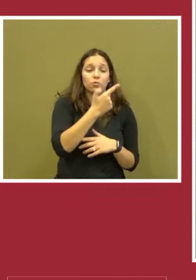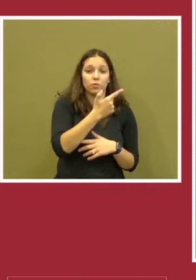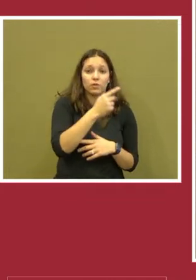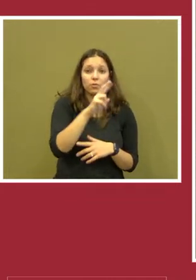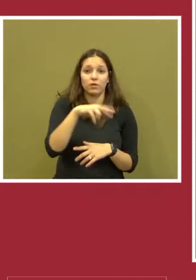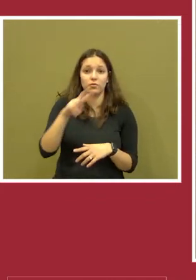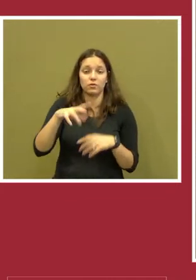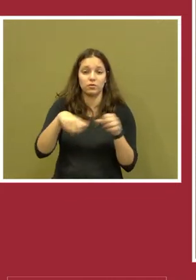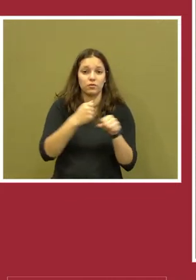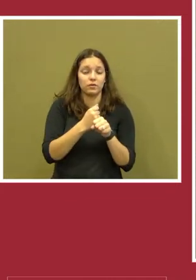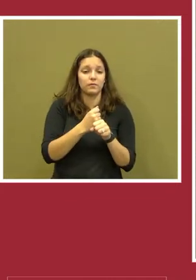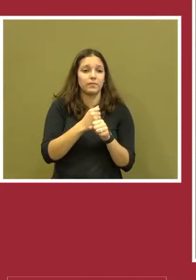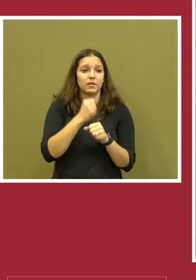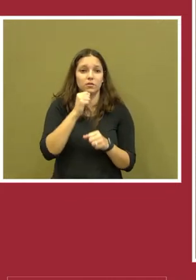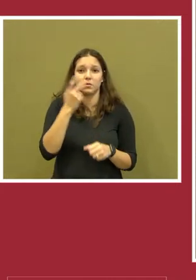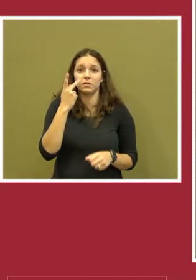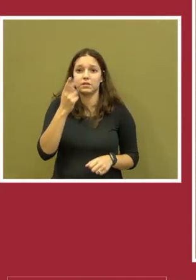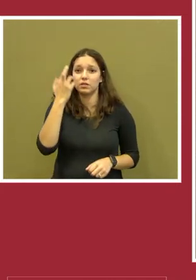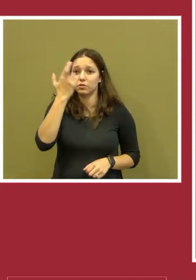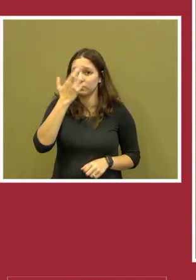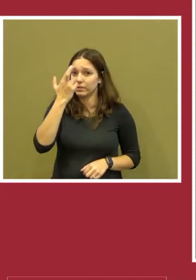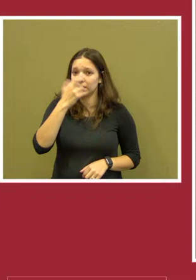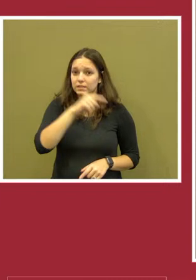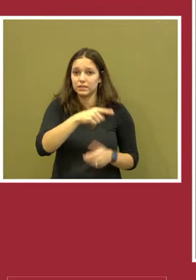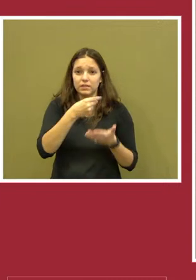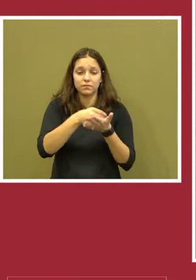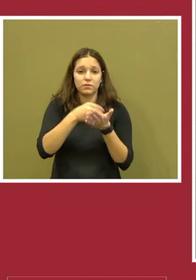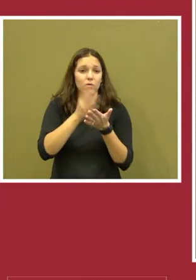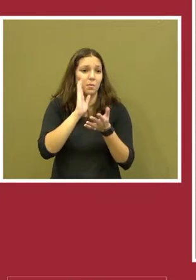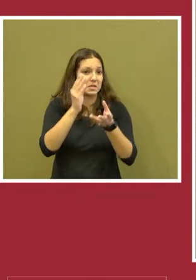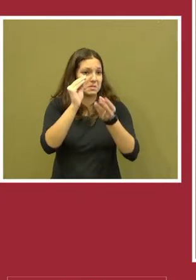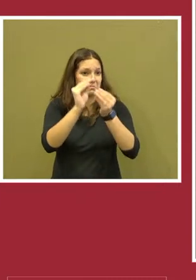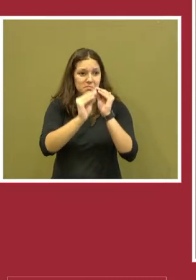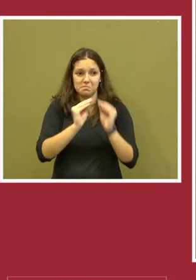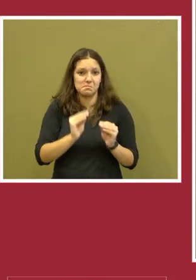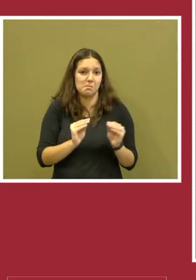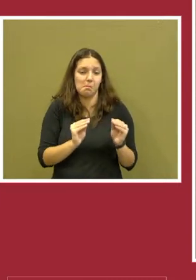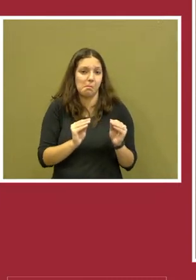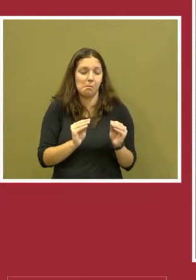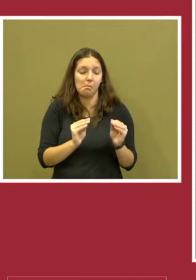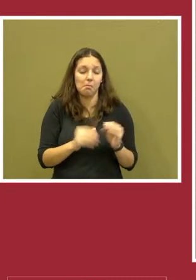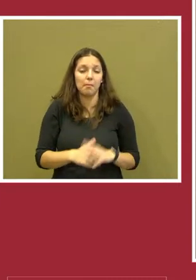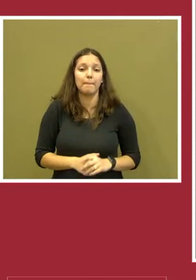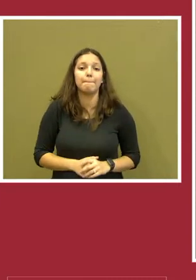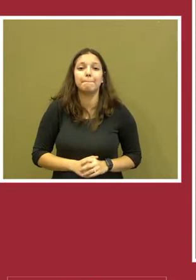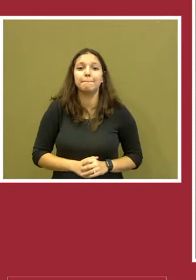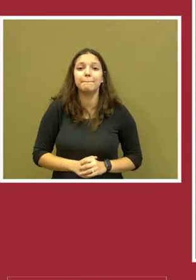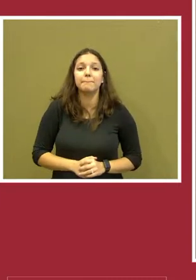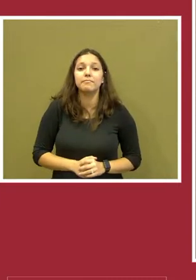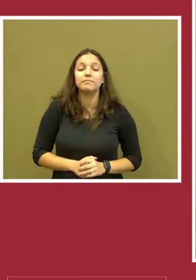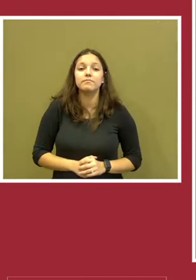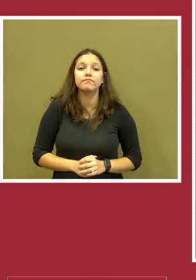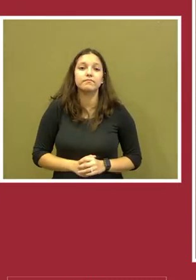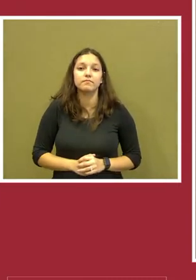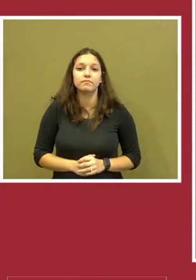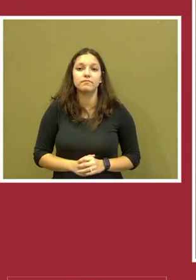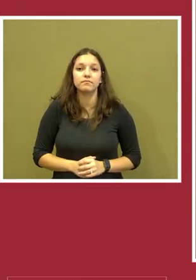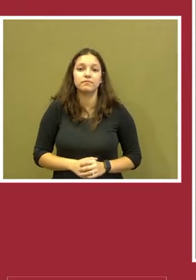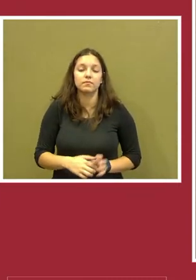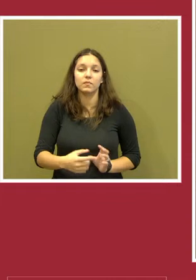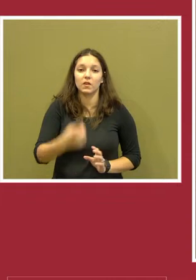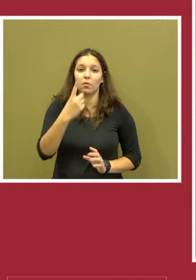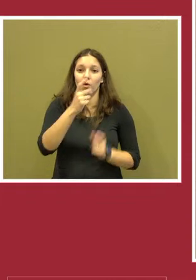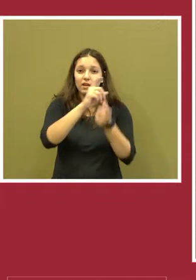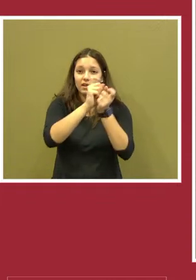not identified any reason to believe this fund balance will be adjusted in any way whatsoever. We have made